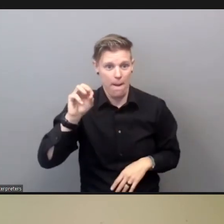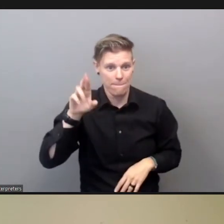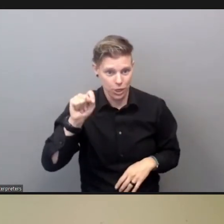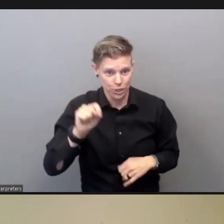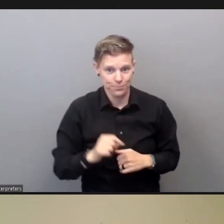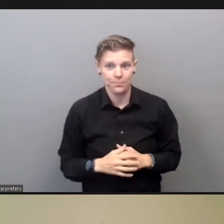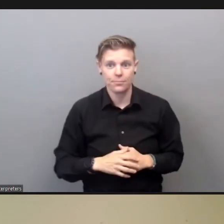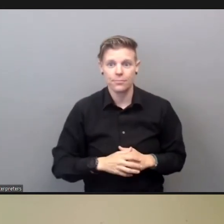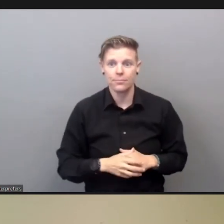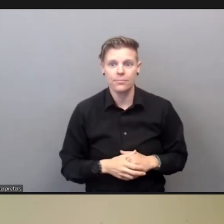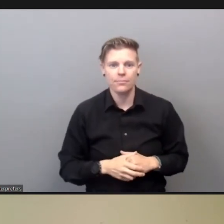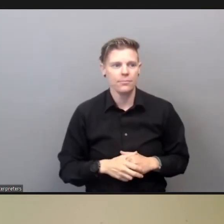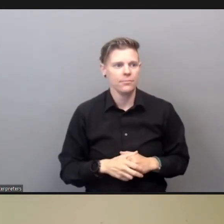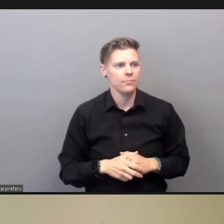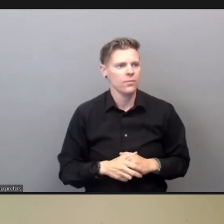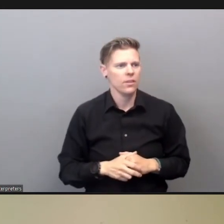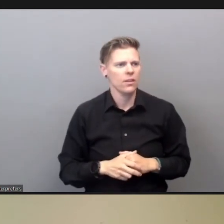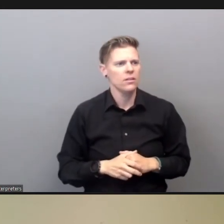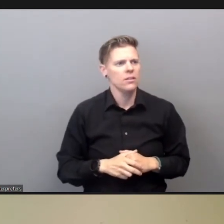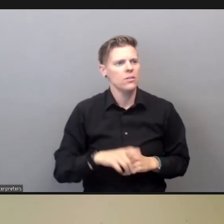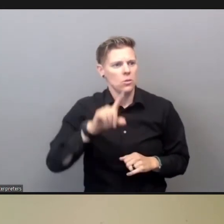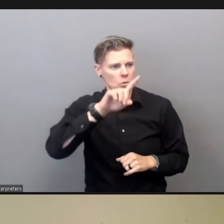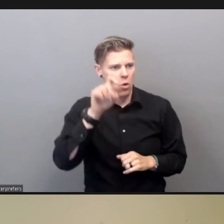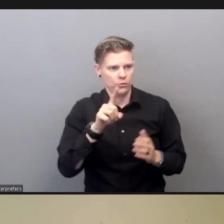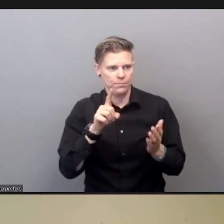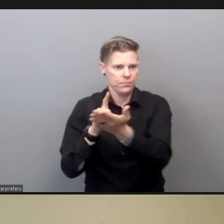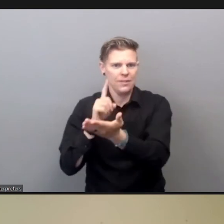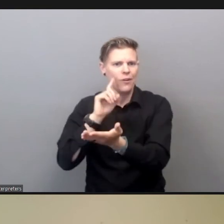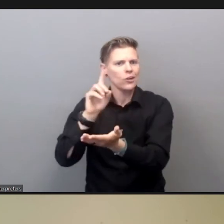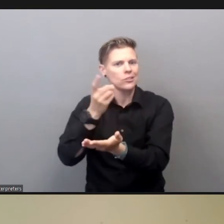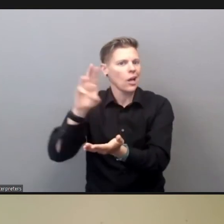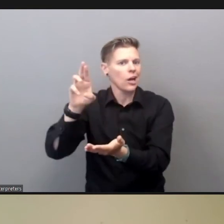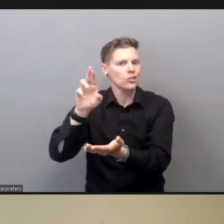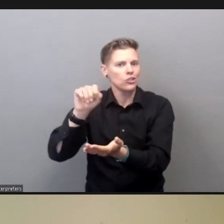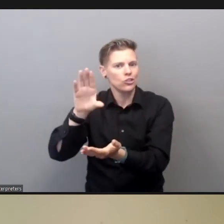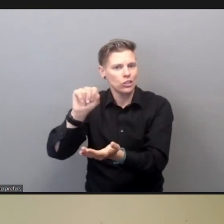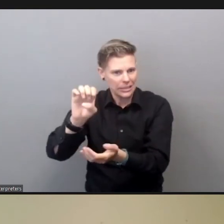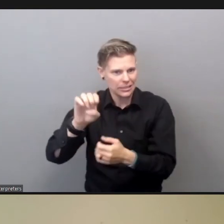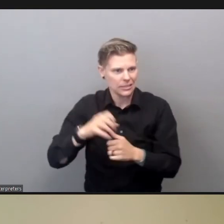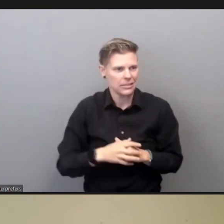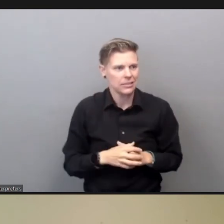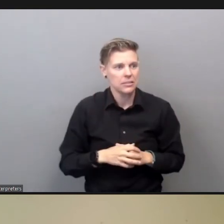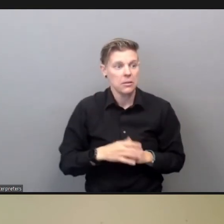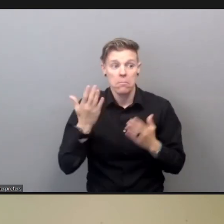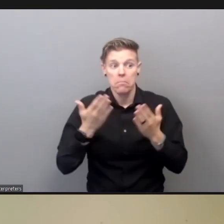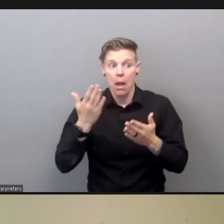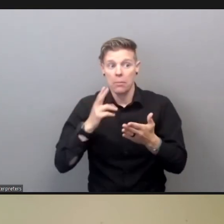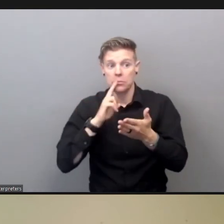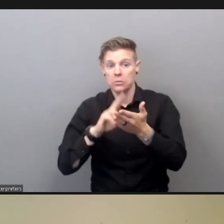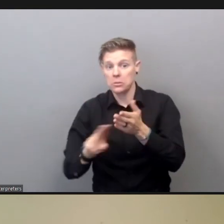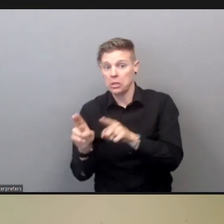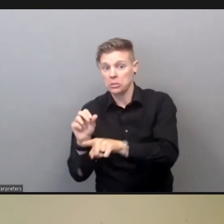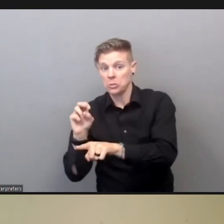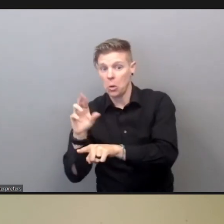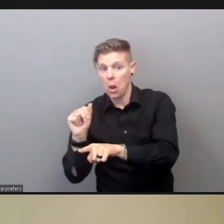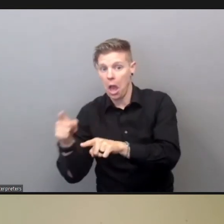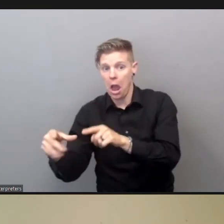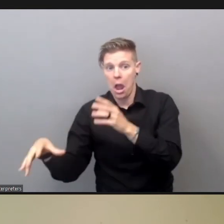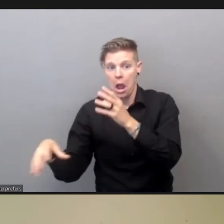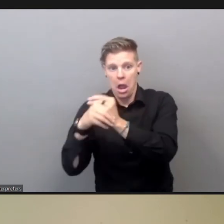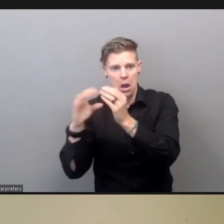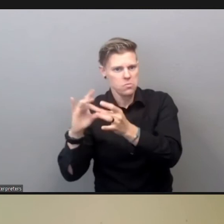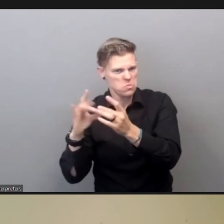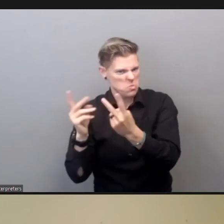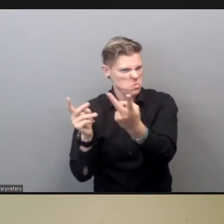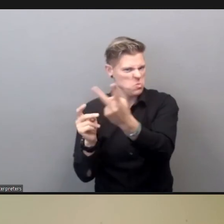This is sort of a question for Dr. Scrace with the hope that Secretary Cerna will follow up on it. Earlier, Dr. Scrace, you mentioned to